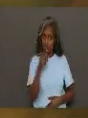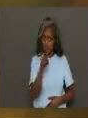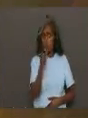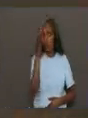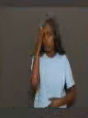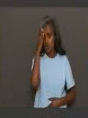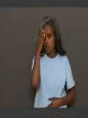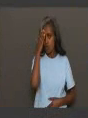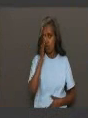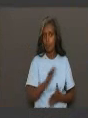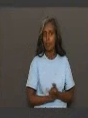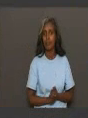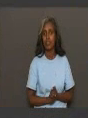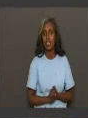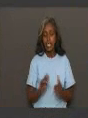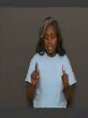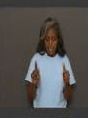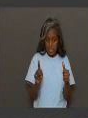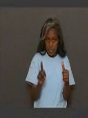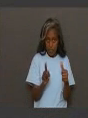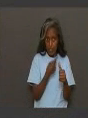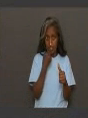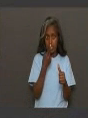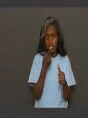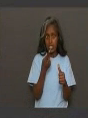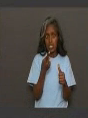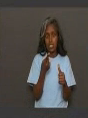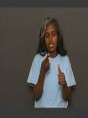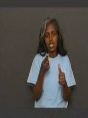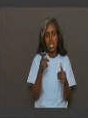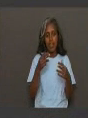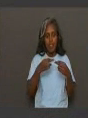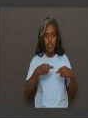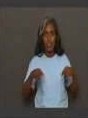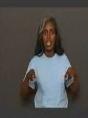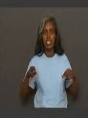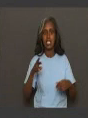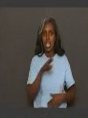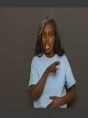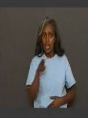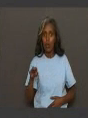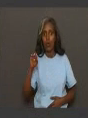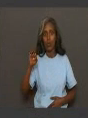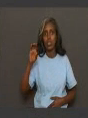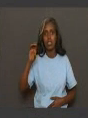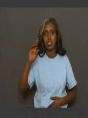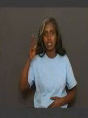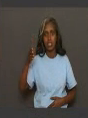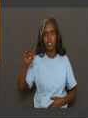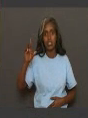know. The first is the phrase row echelon